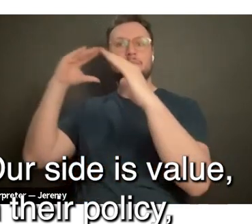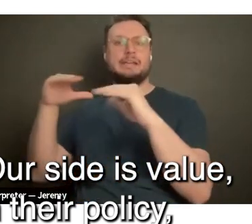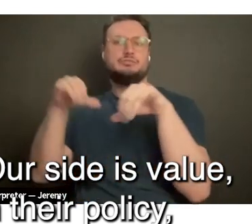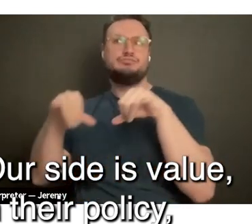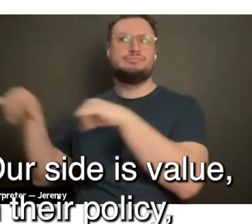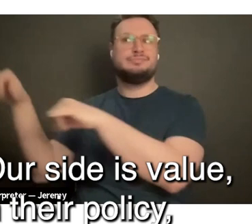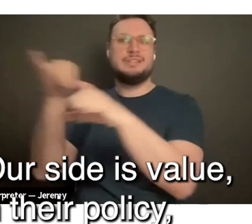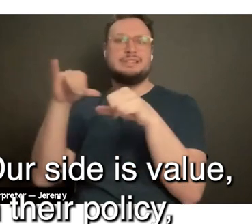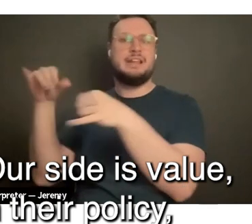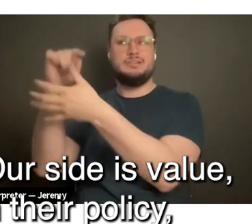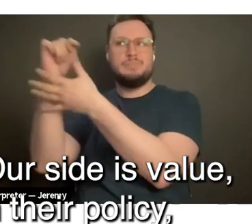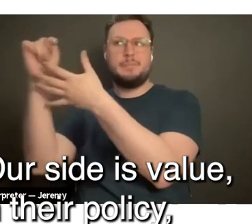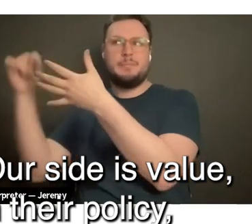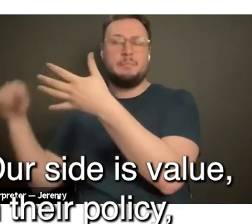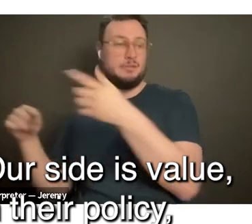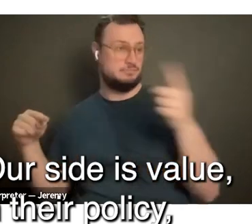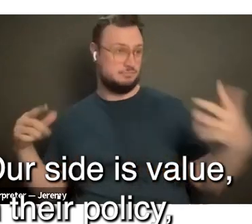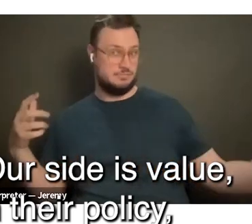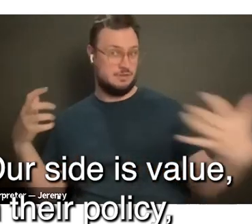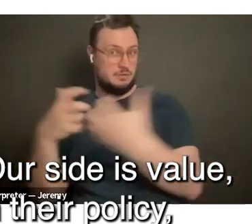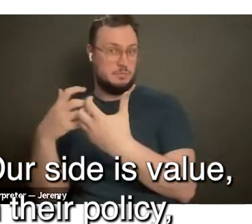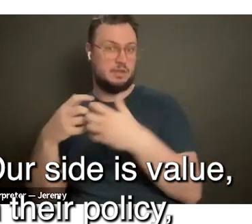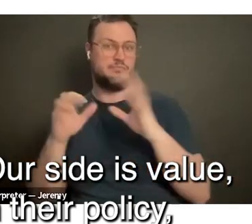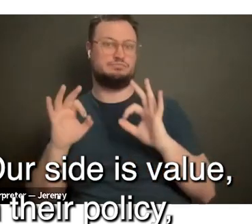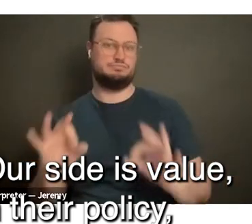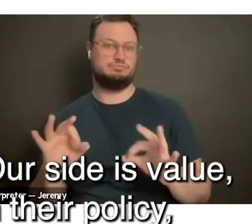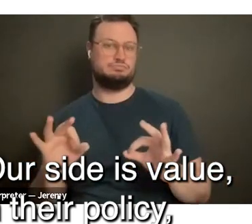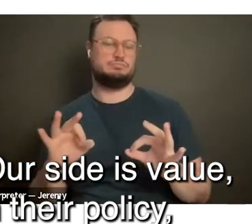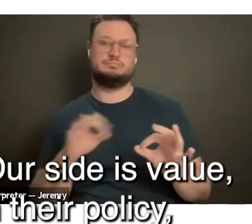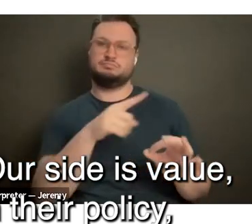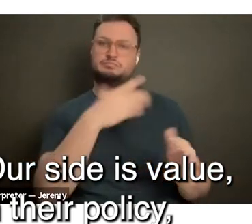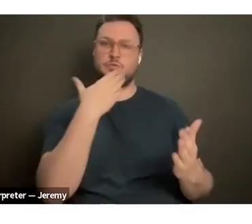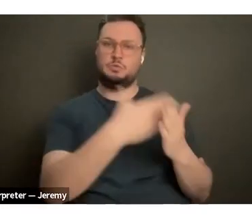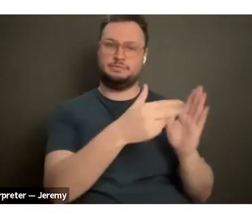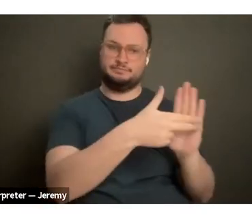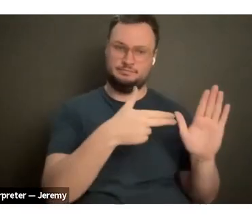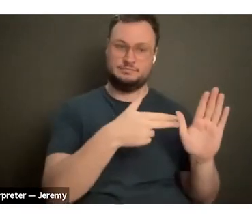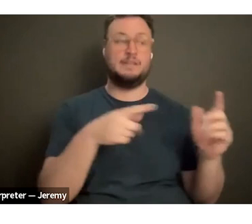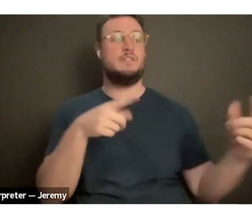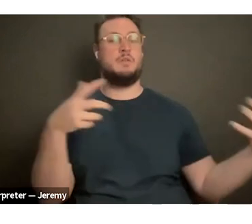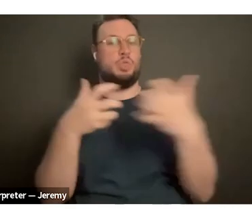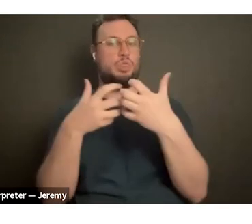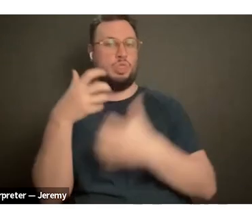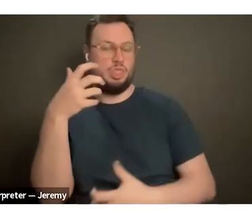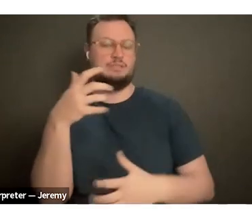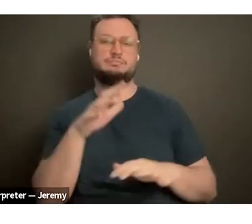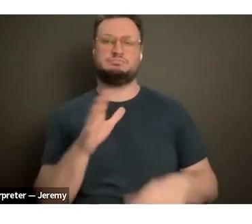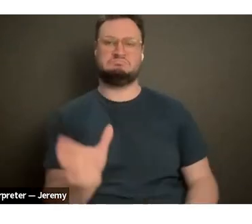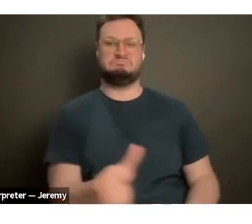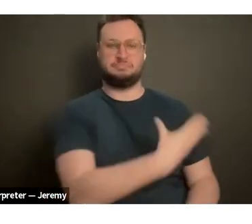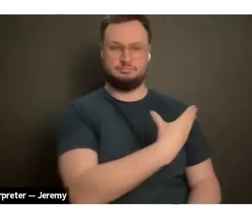These constructed ideas are deeply rooted in eugenics, anti-blackness,